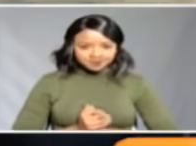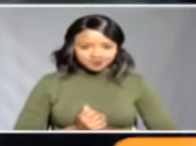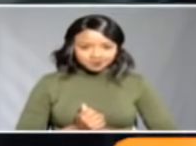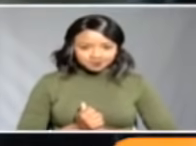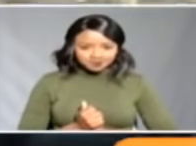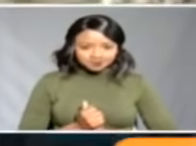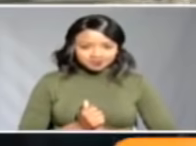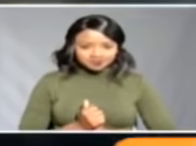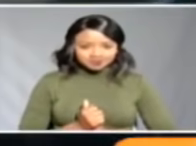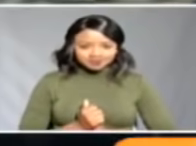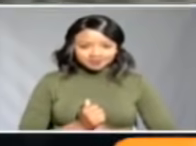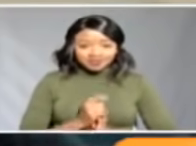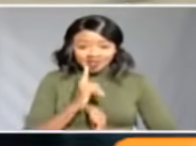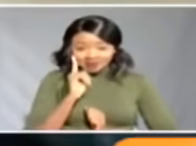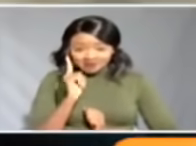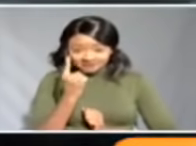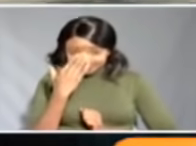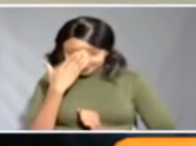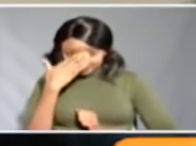The first day,